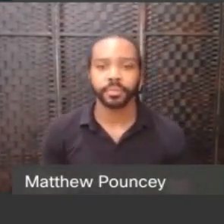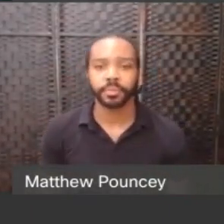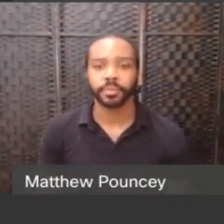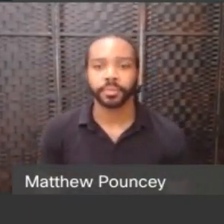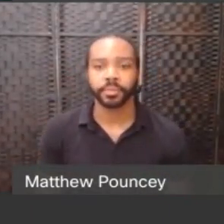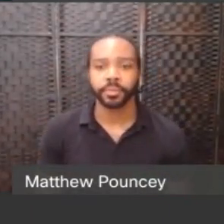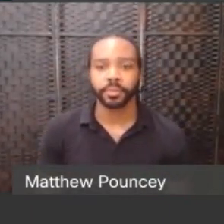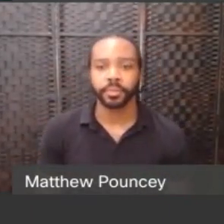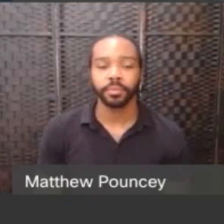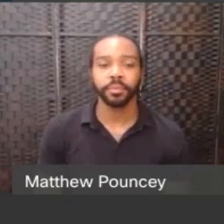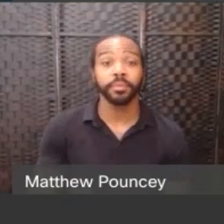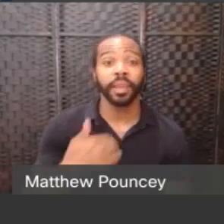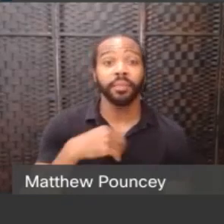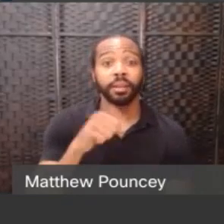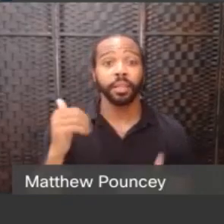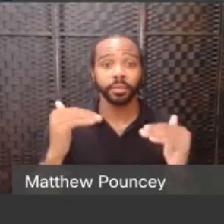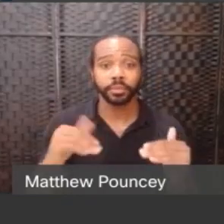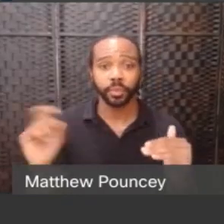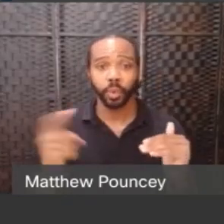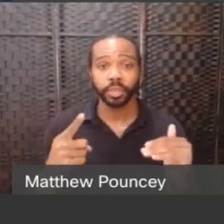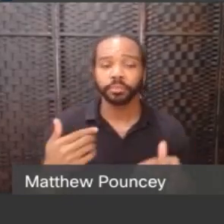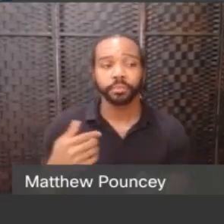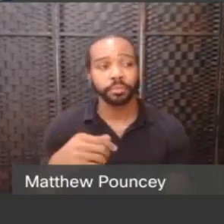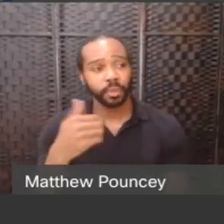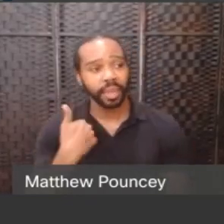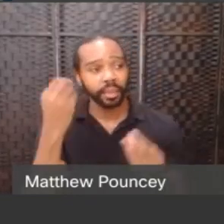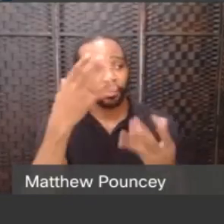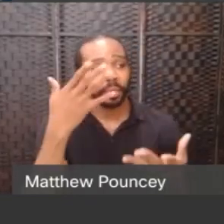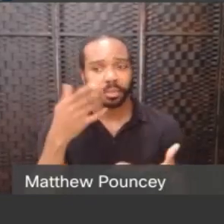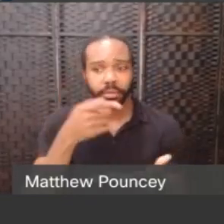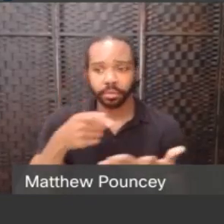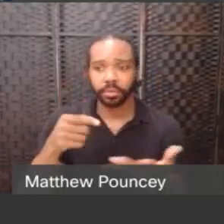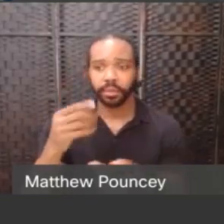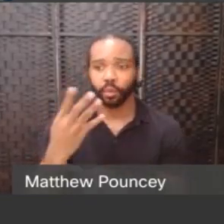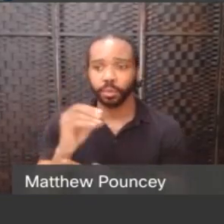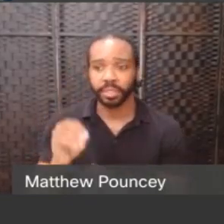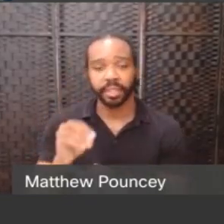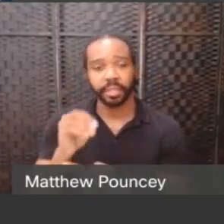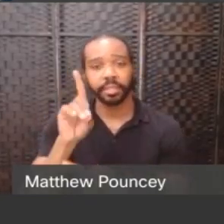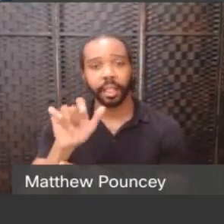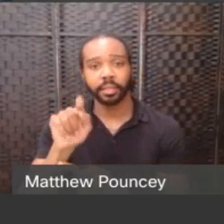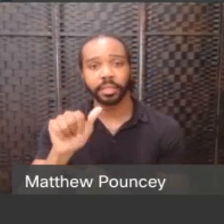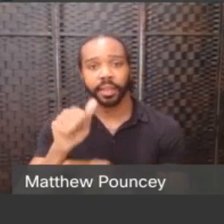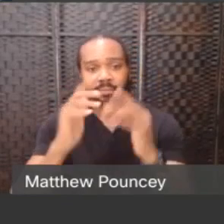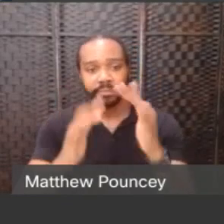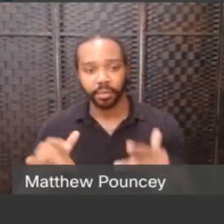We have another question. Do we have information whether anyone in the 4% Delta variant cases